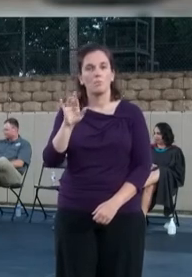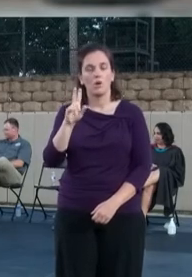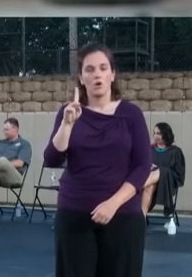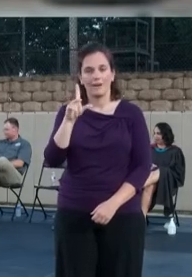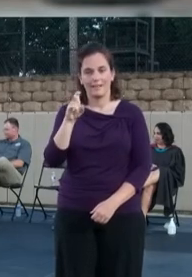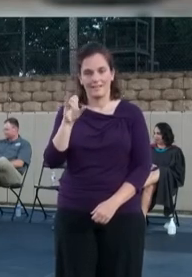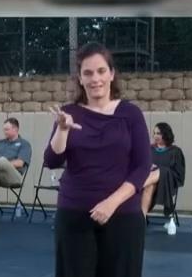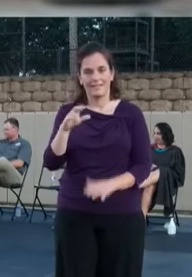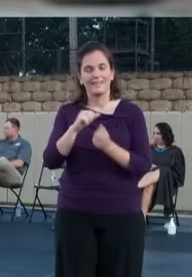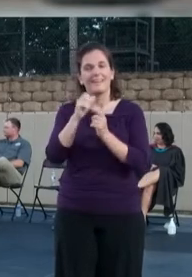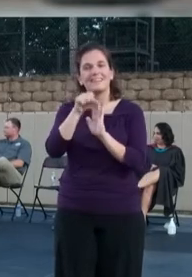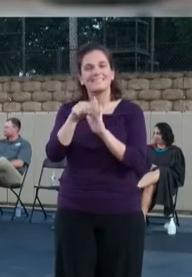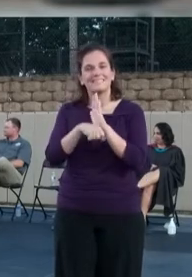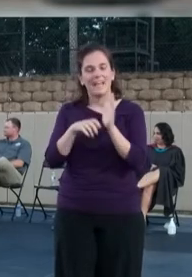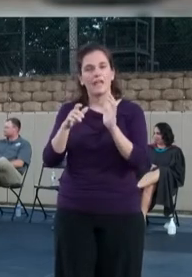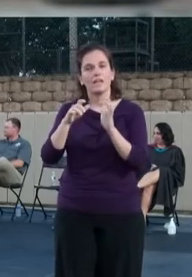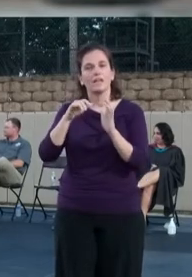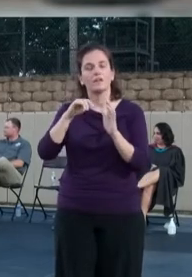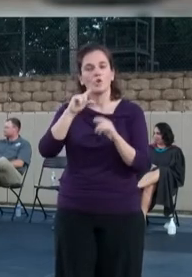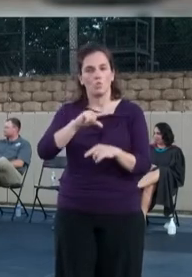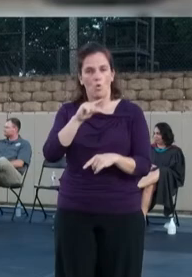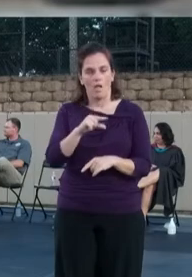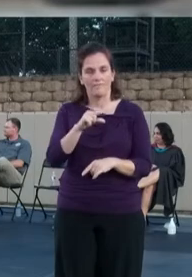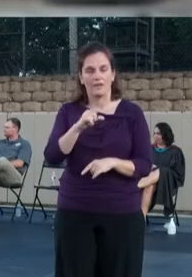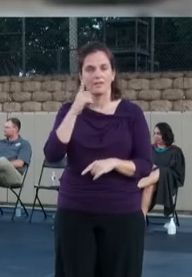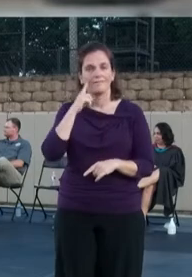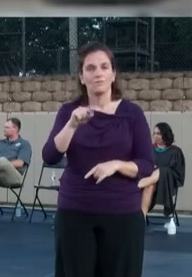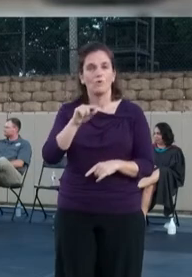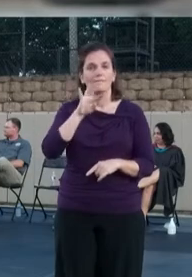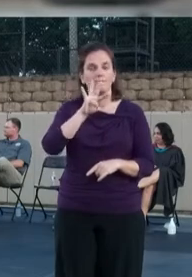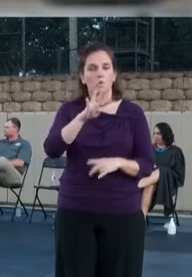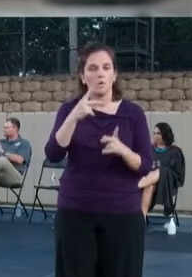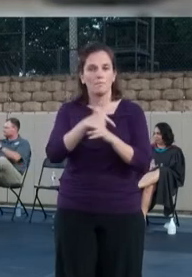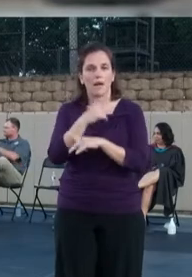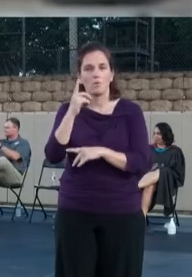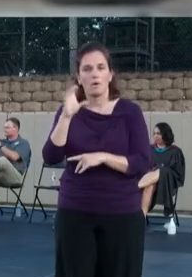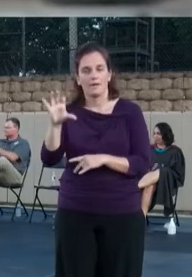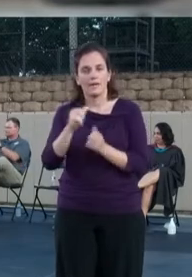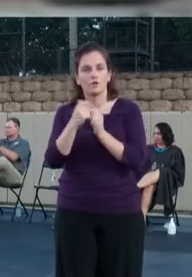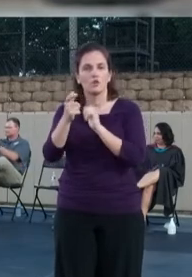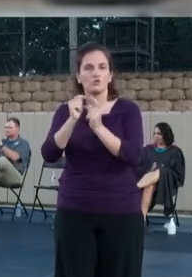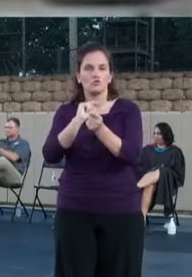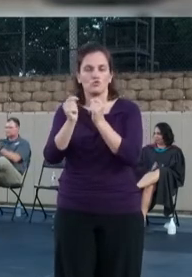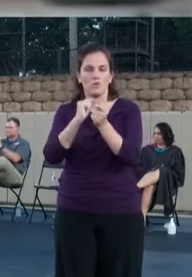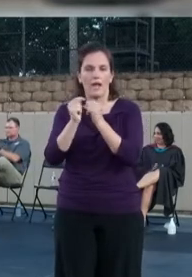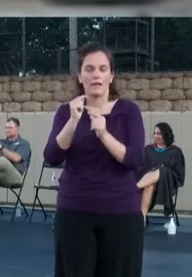qualifiers for the 4x100 meter track relay.